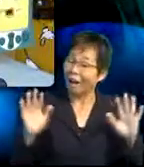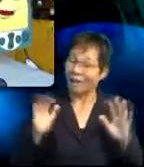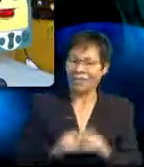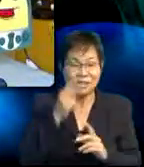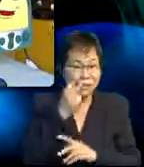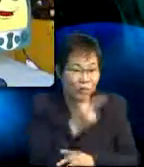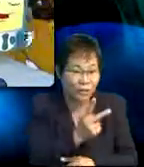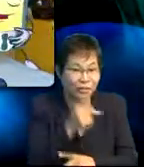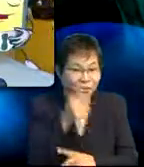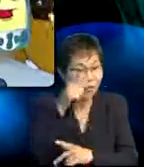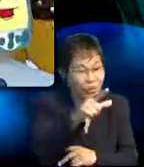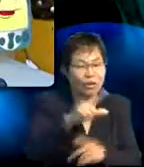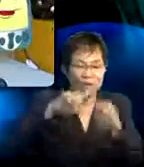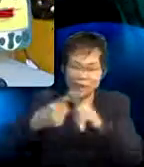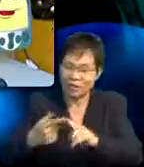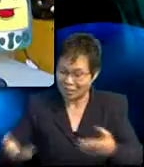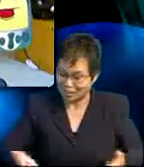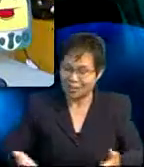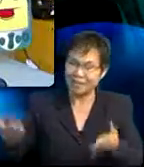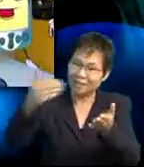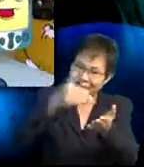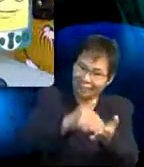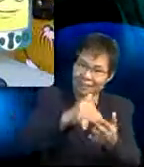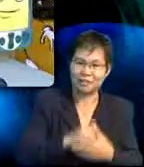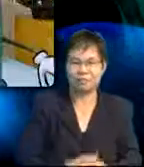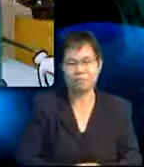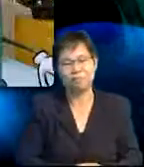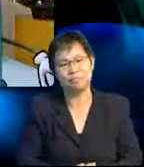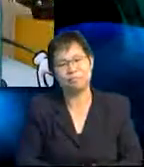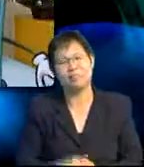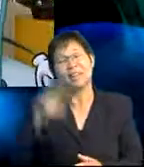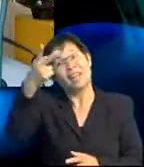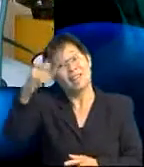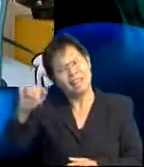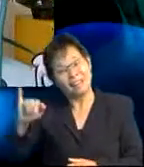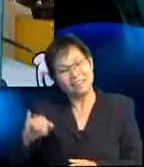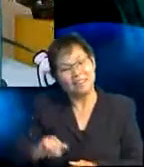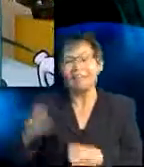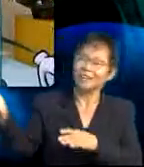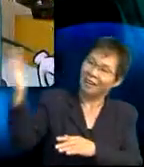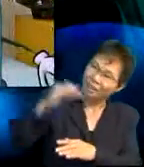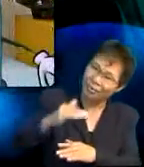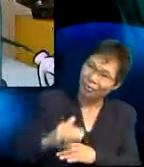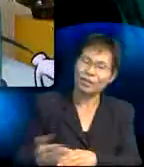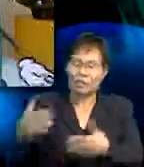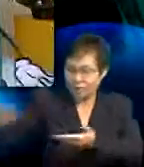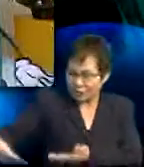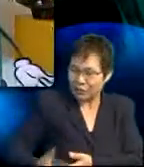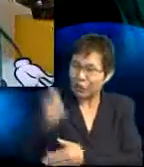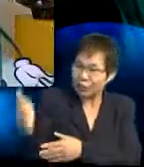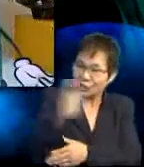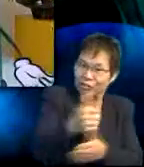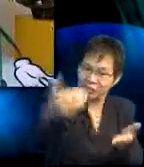Ah, look, our friends are here again. Hi, come on,